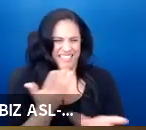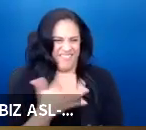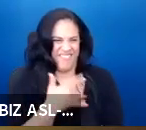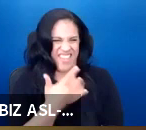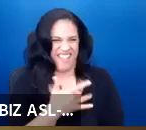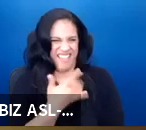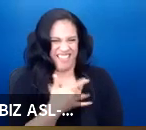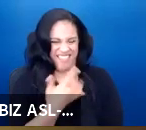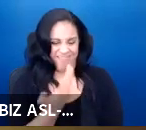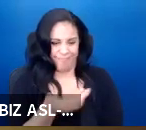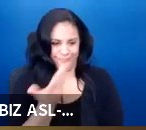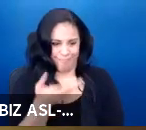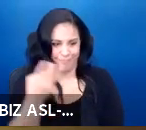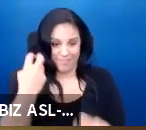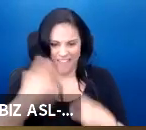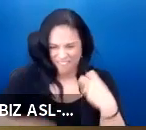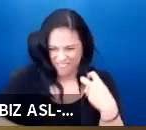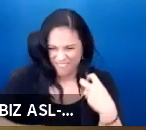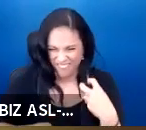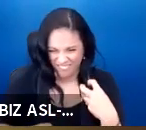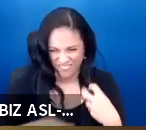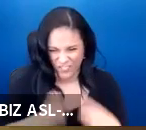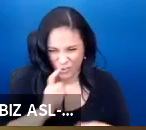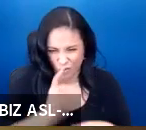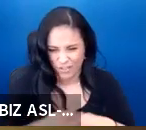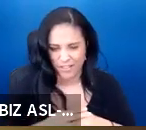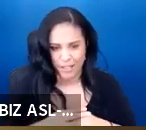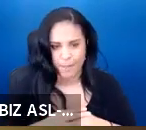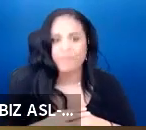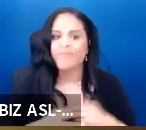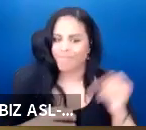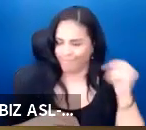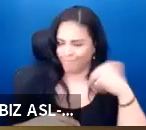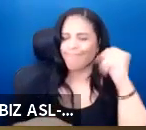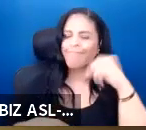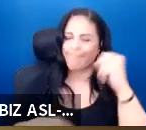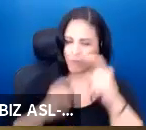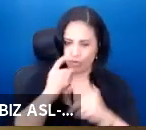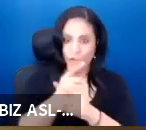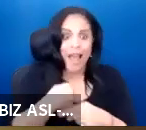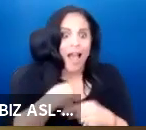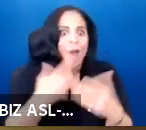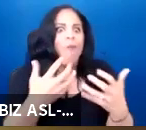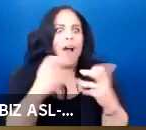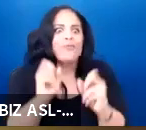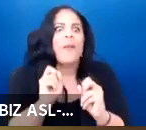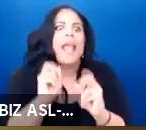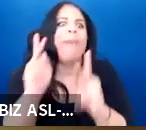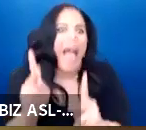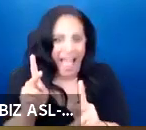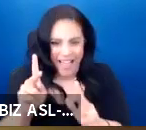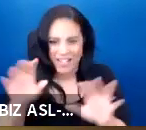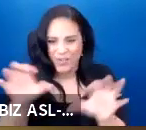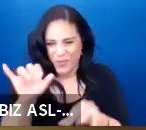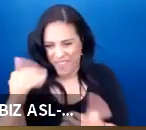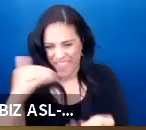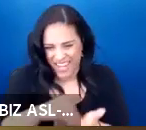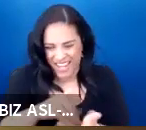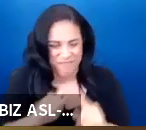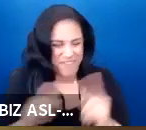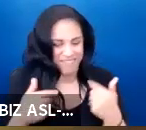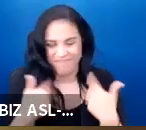tough, really. Right. I mean, it's just, yeah. Even now, I want to get back into doing that. But again, I